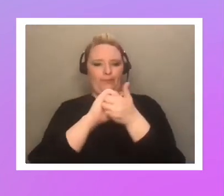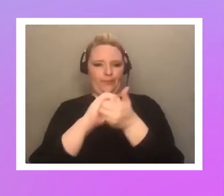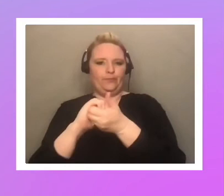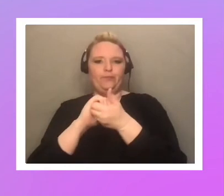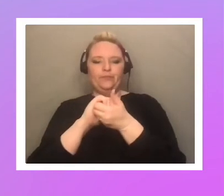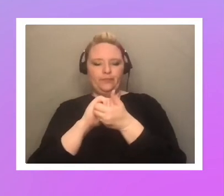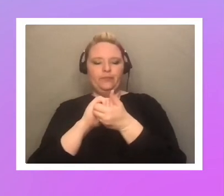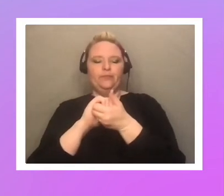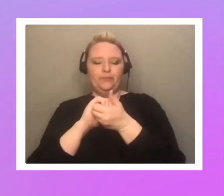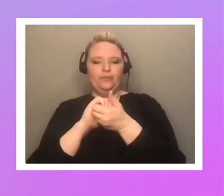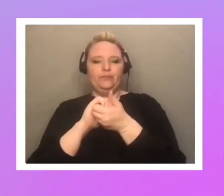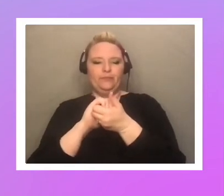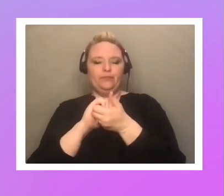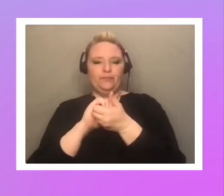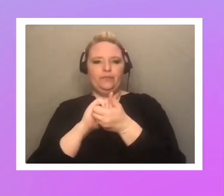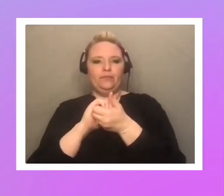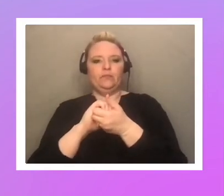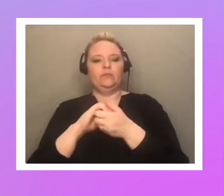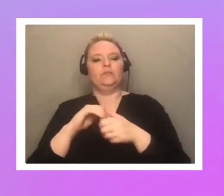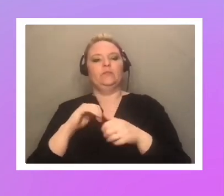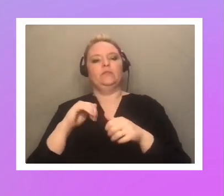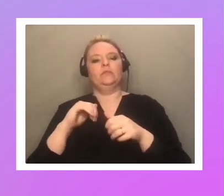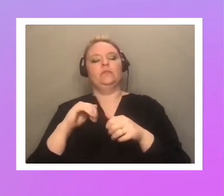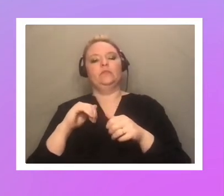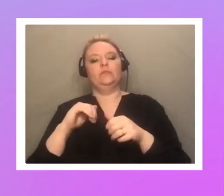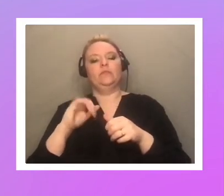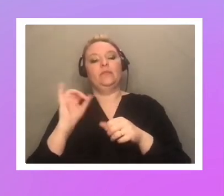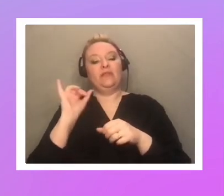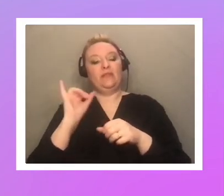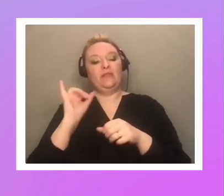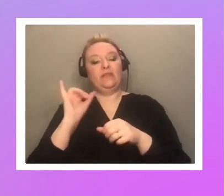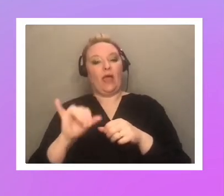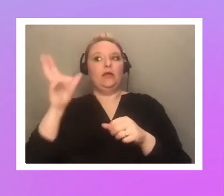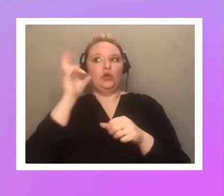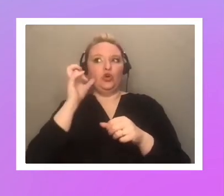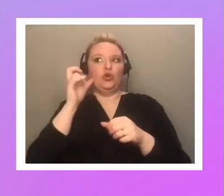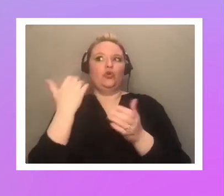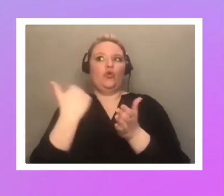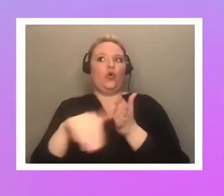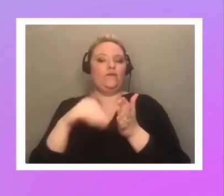key. And this is what we always hear that